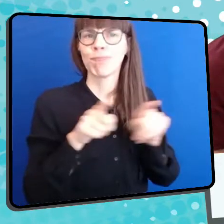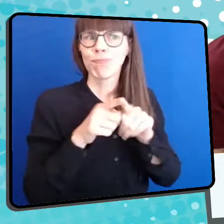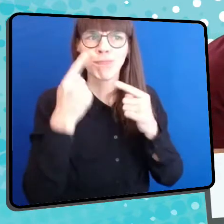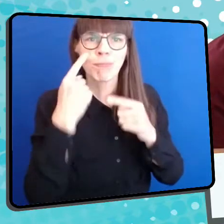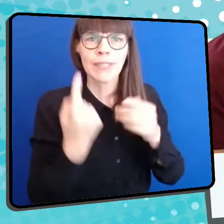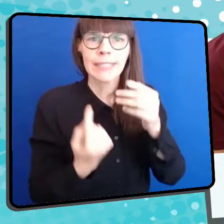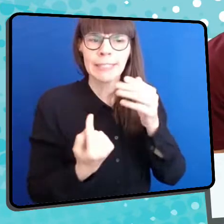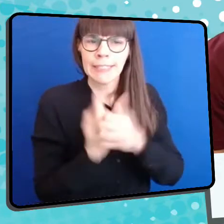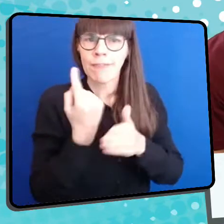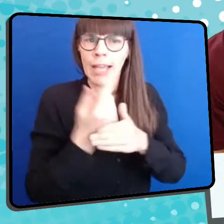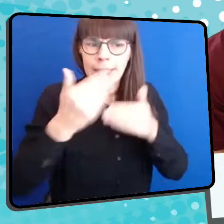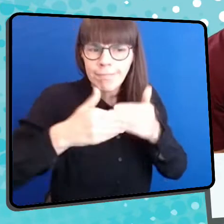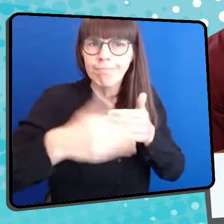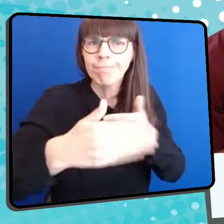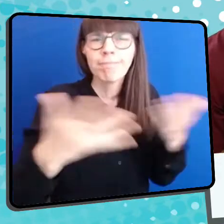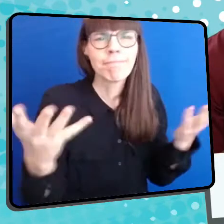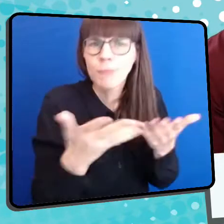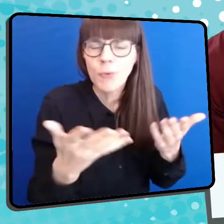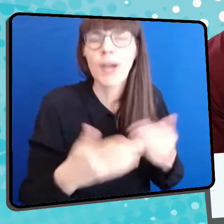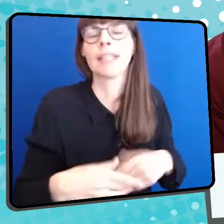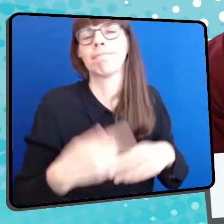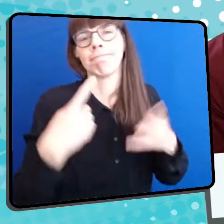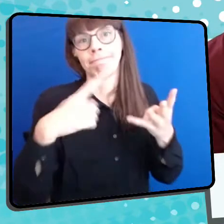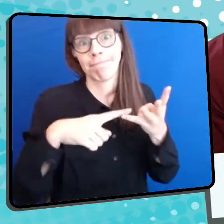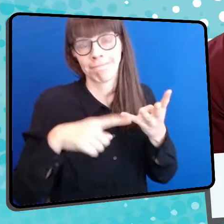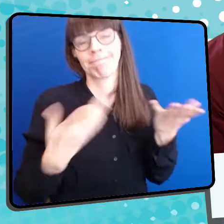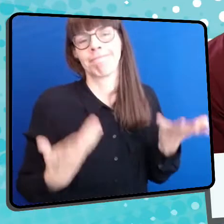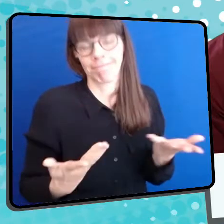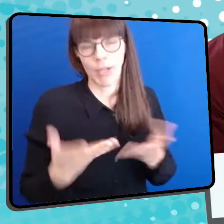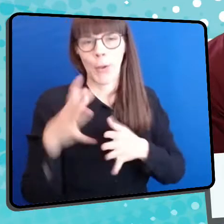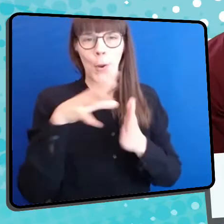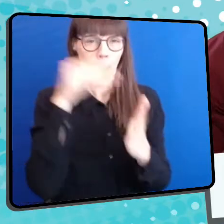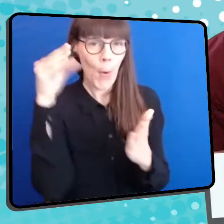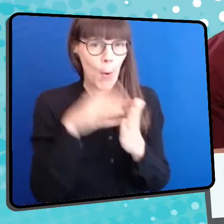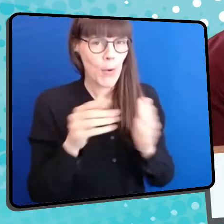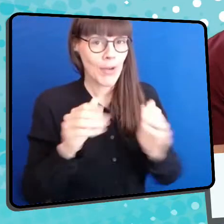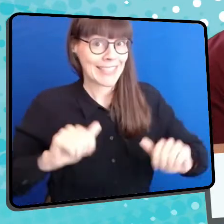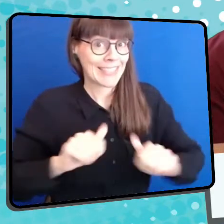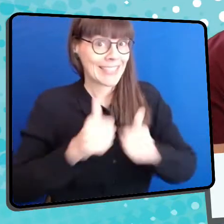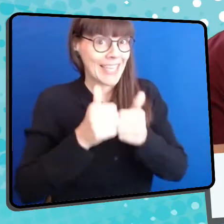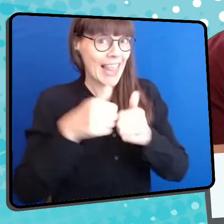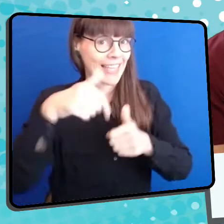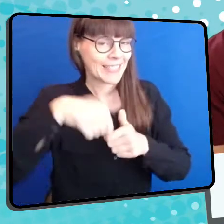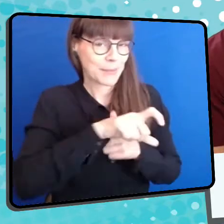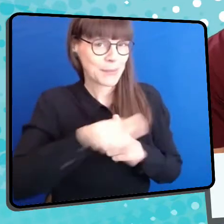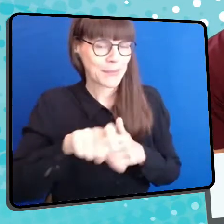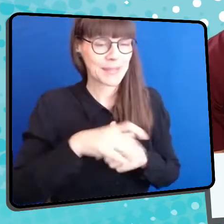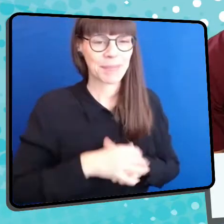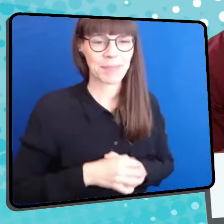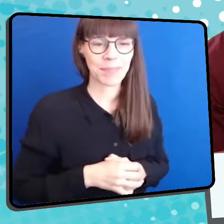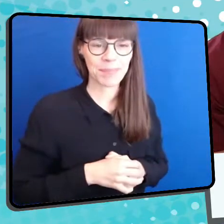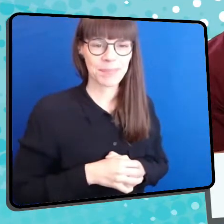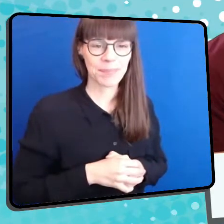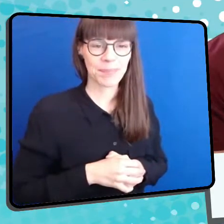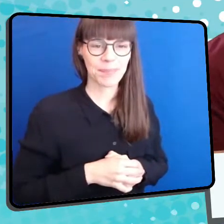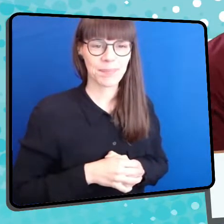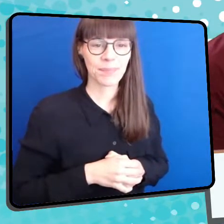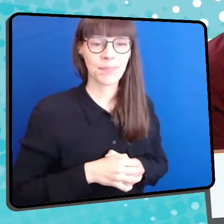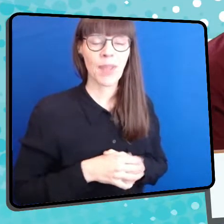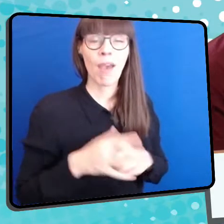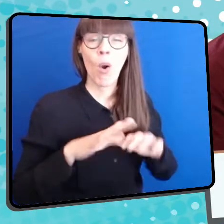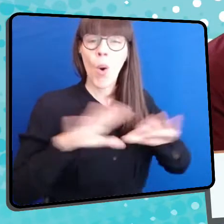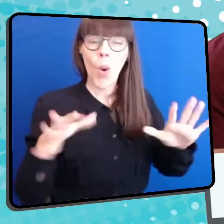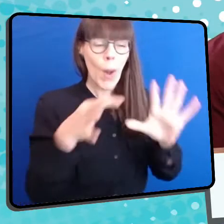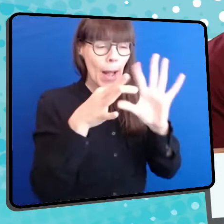events, and then we dive into the Learn Challenge of the week. As always, everything is available, all the links to